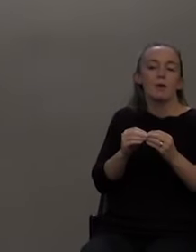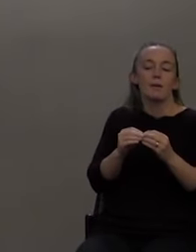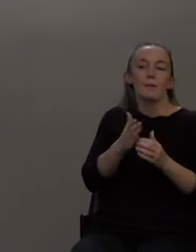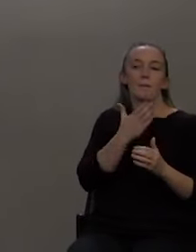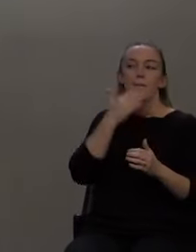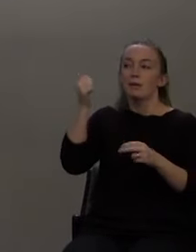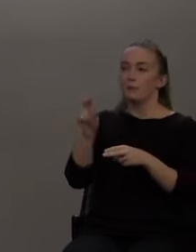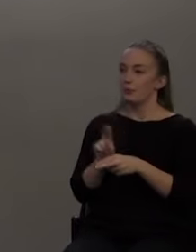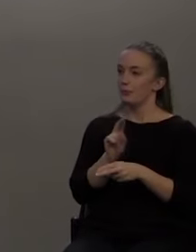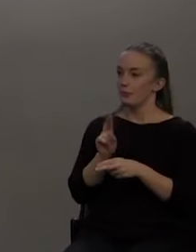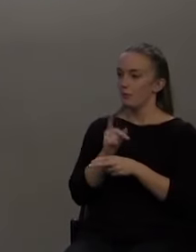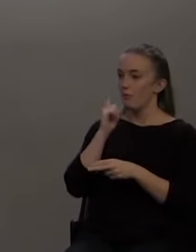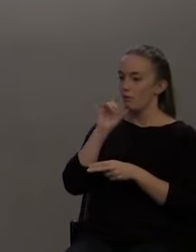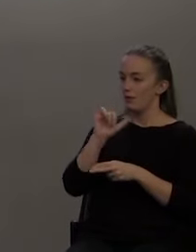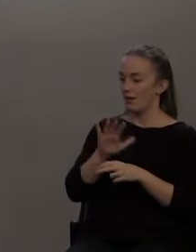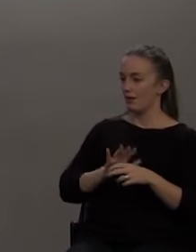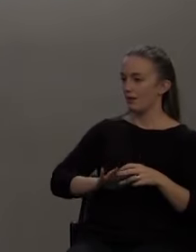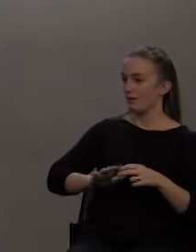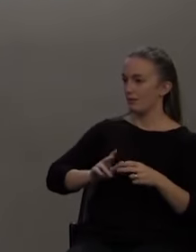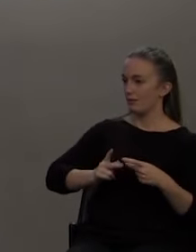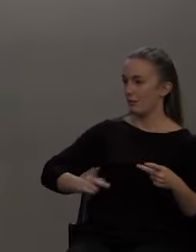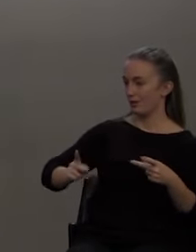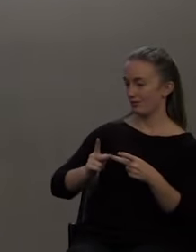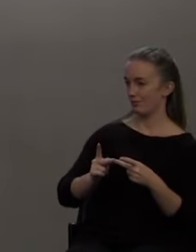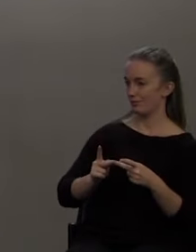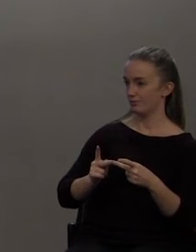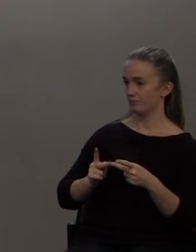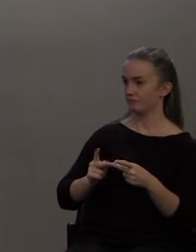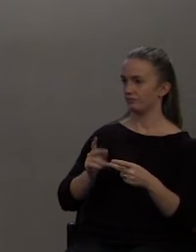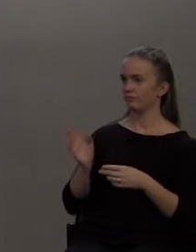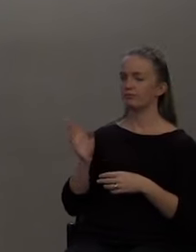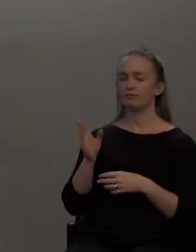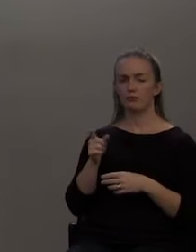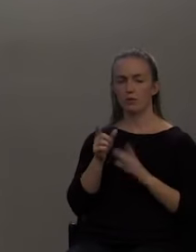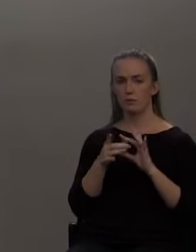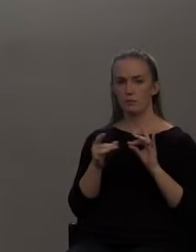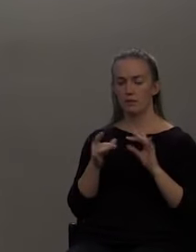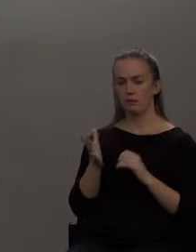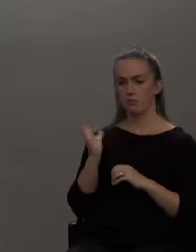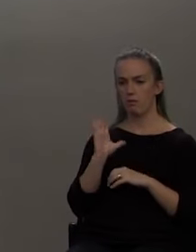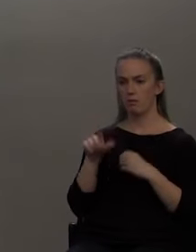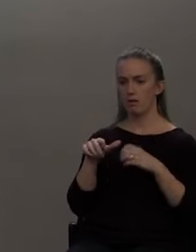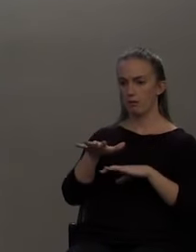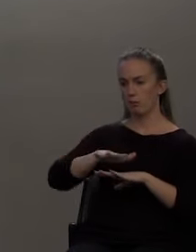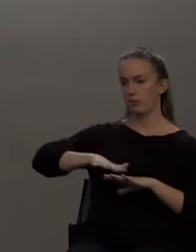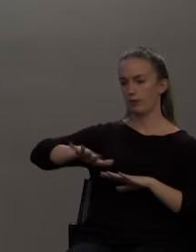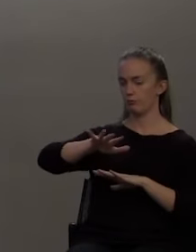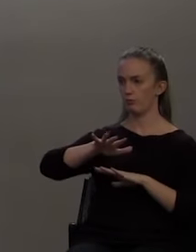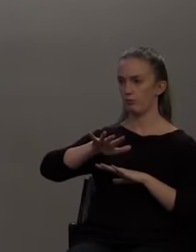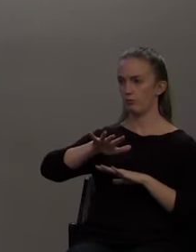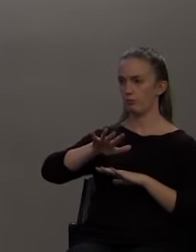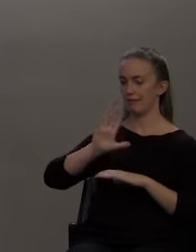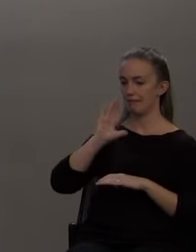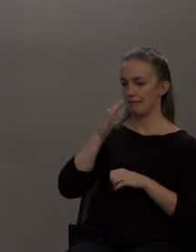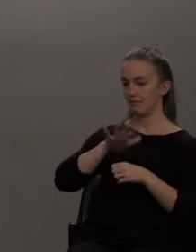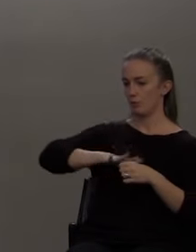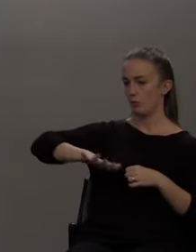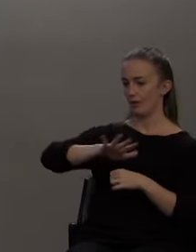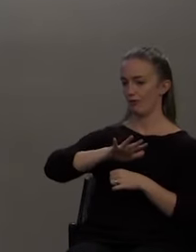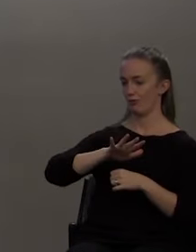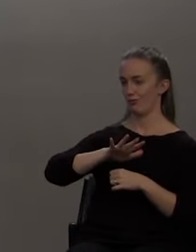that location to be used for some other type of development. You mentioned earlier about location. It seemed like the